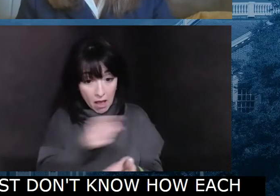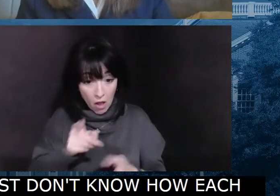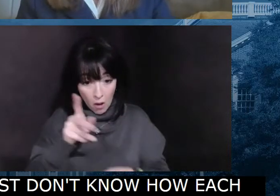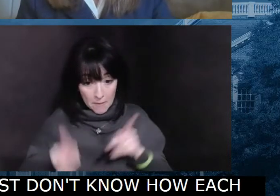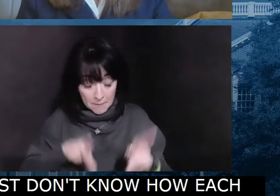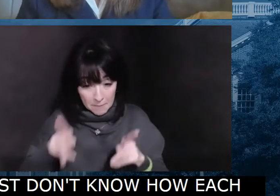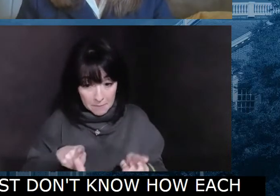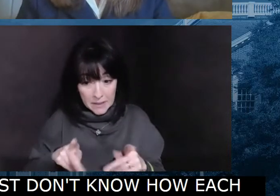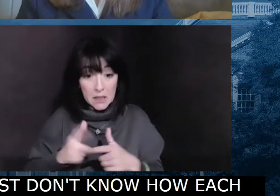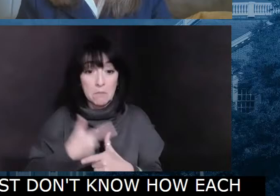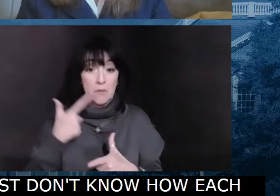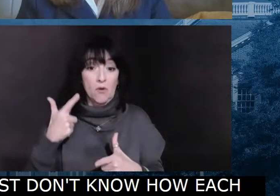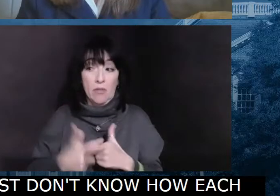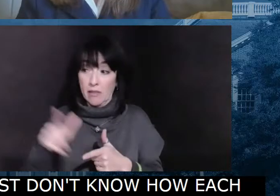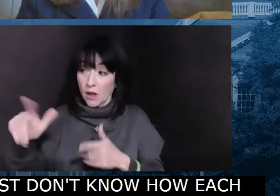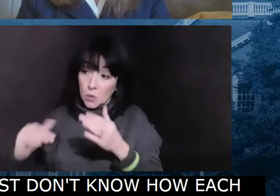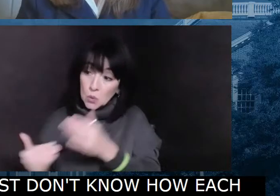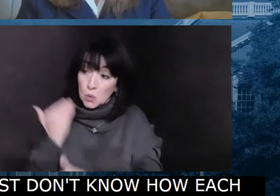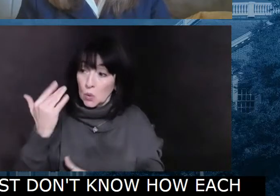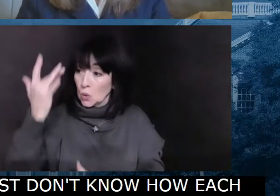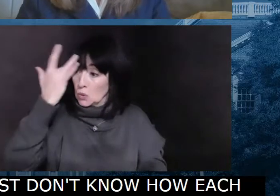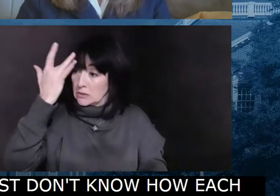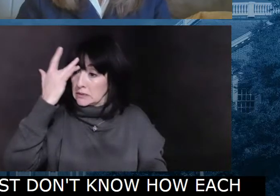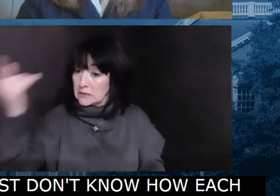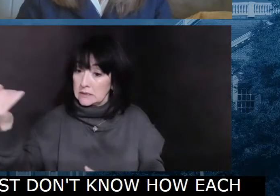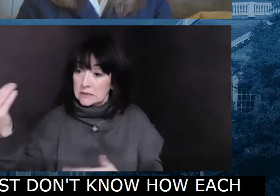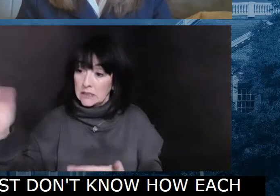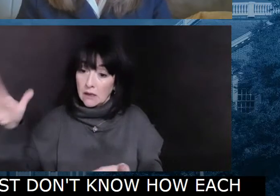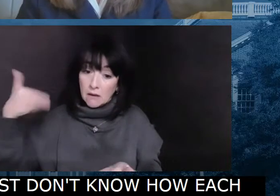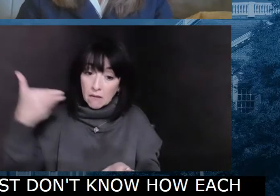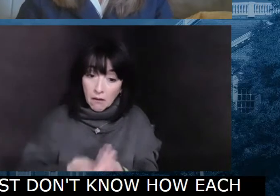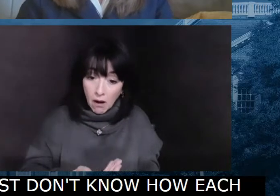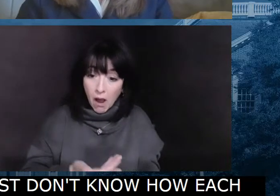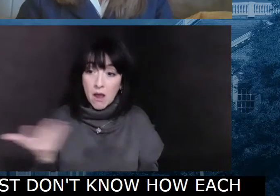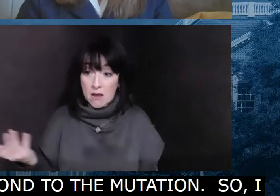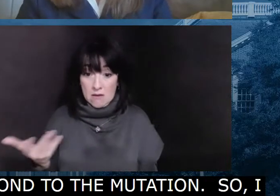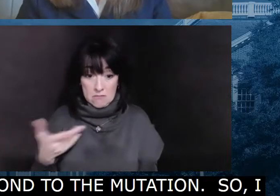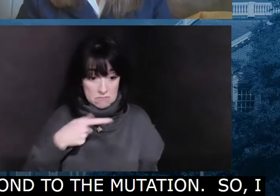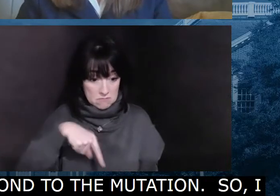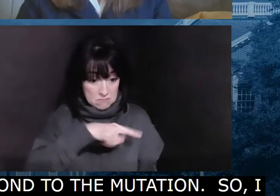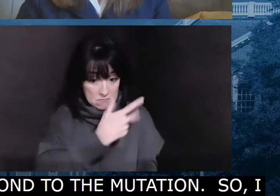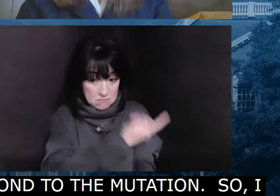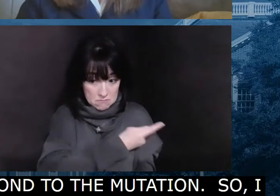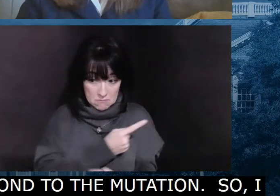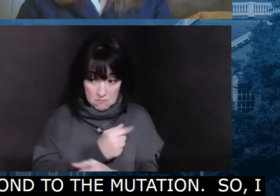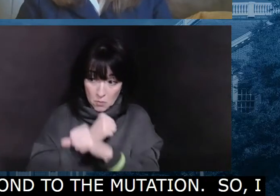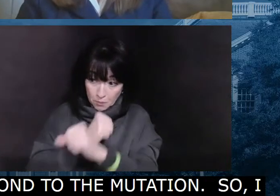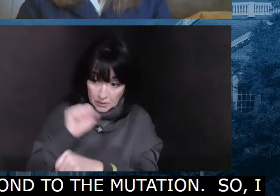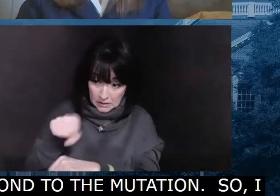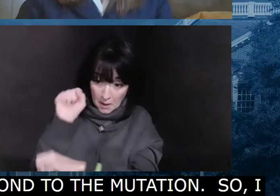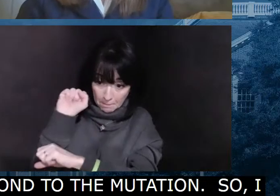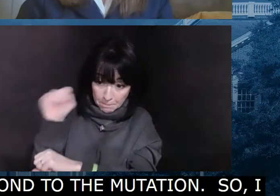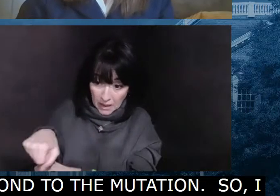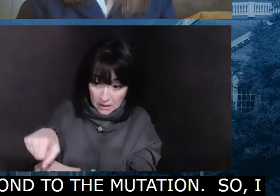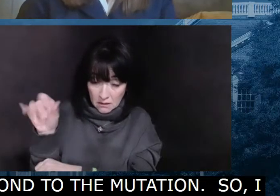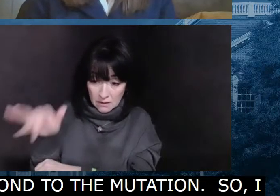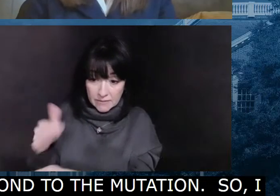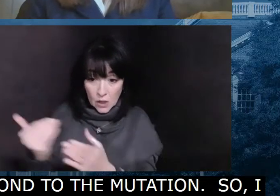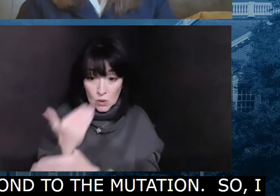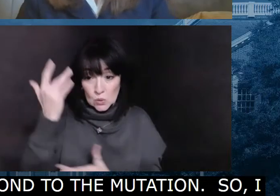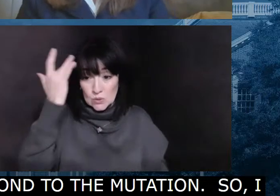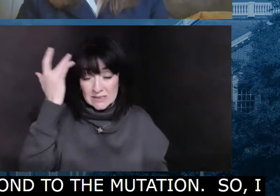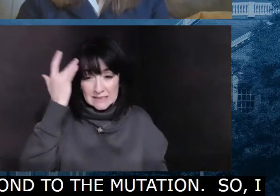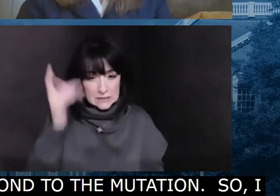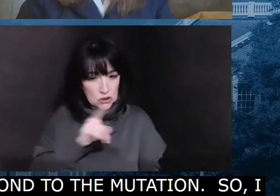the mutation. So I wish I had the perfect answer, but we just, there's a lot of unknowns right